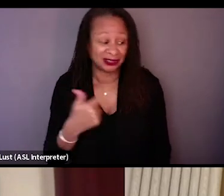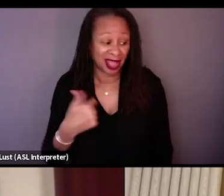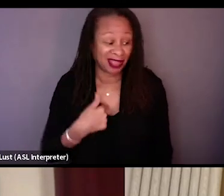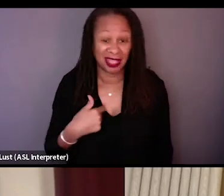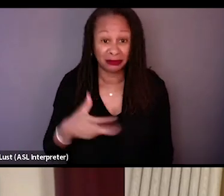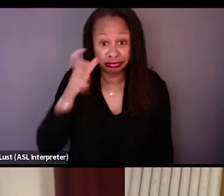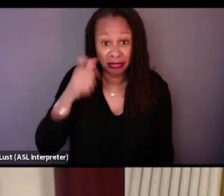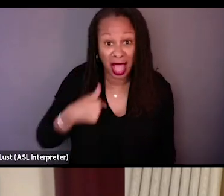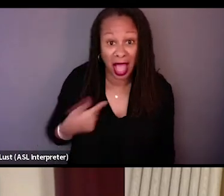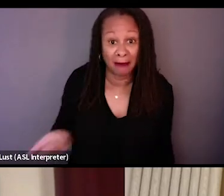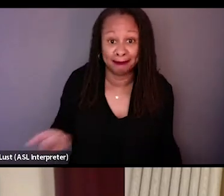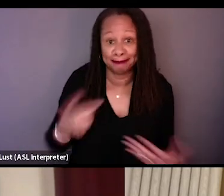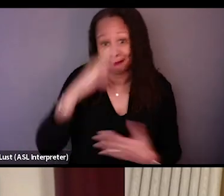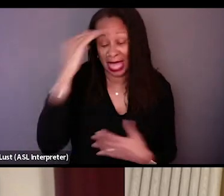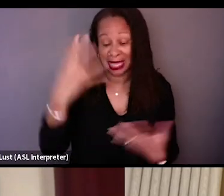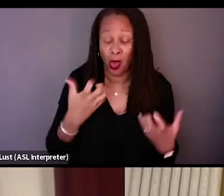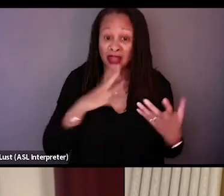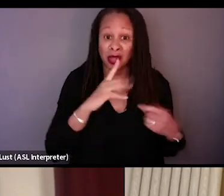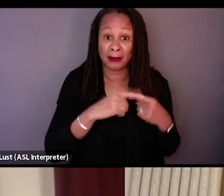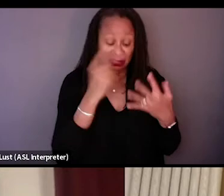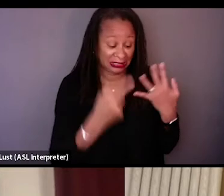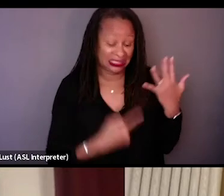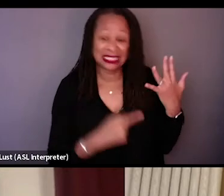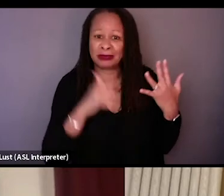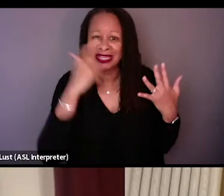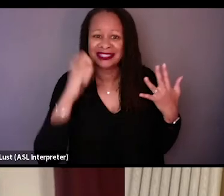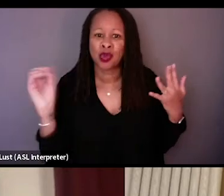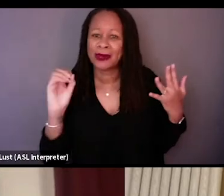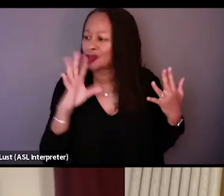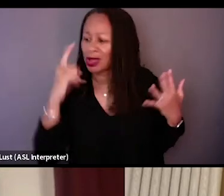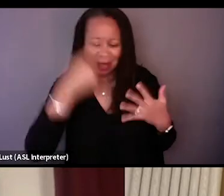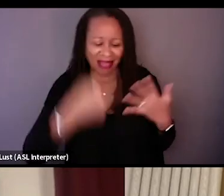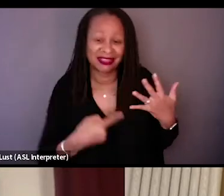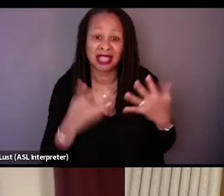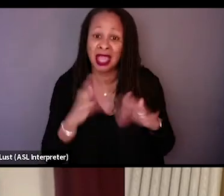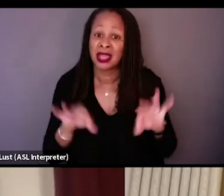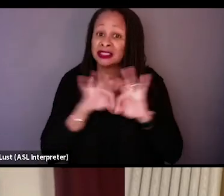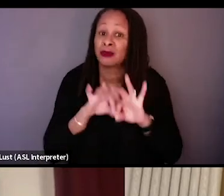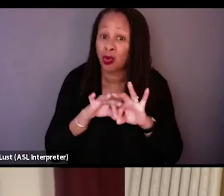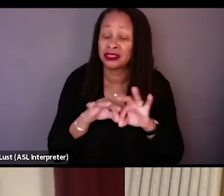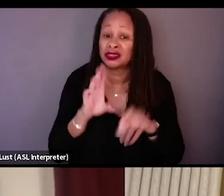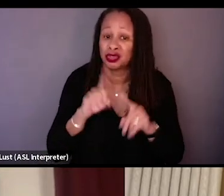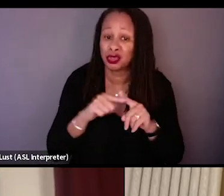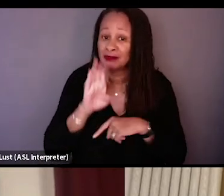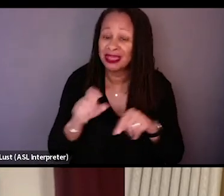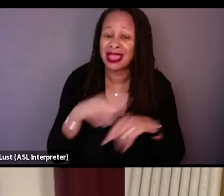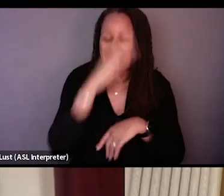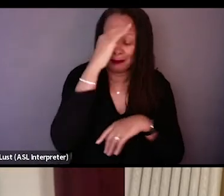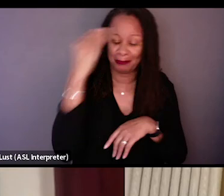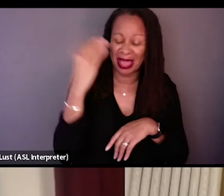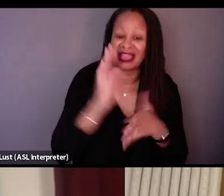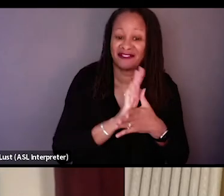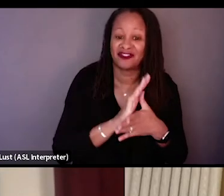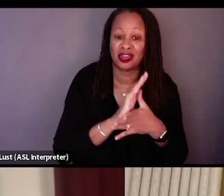I want to talk about these things because they're just not being talked about. And there's a point where being a Black film critic is like being a talking dog. Like,